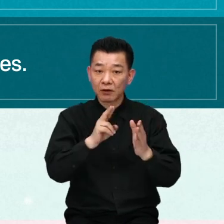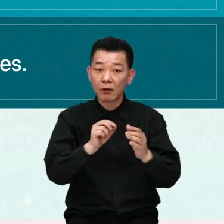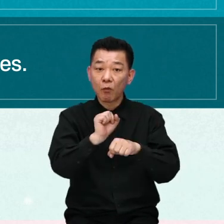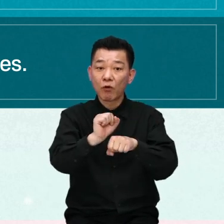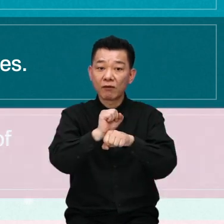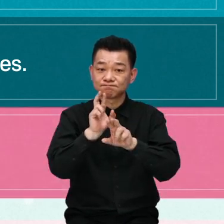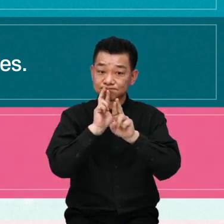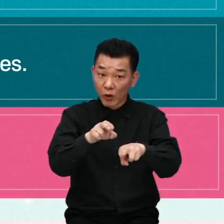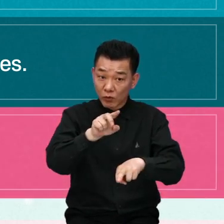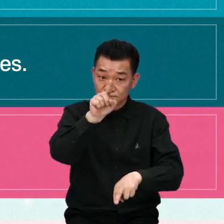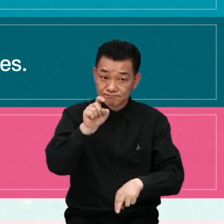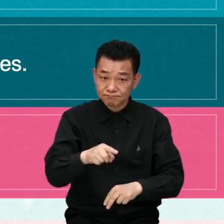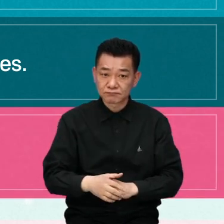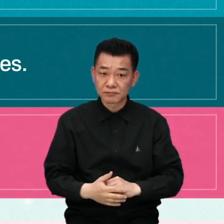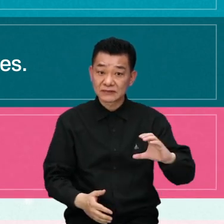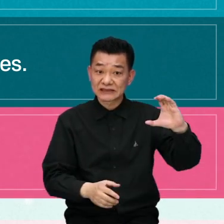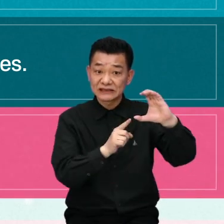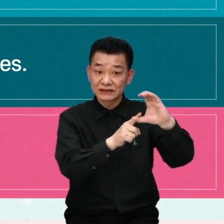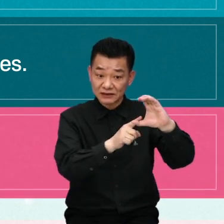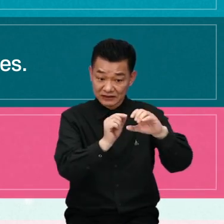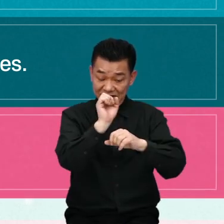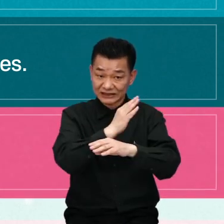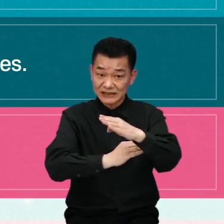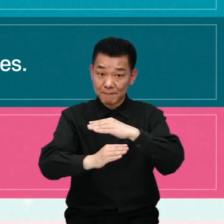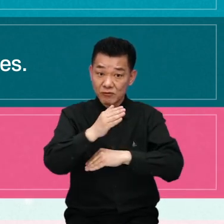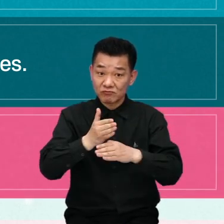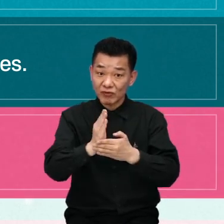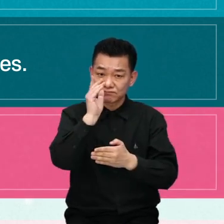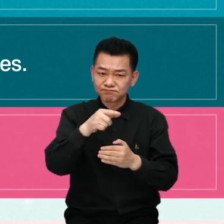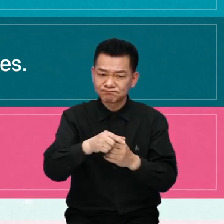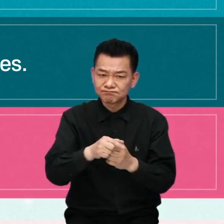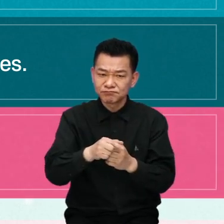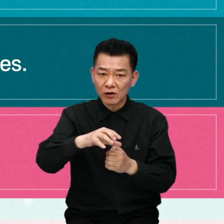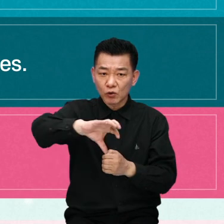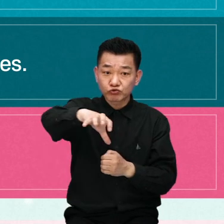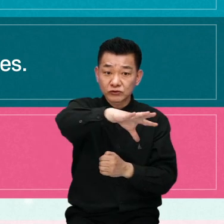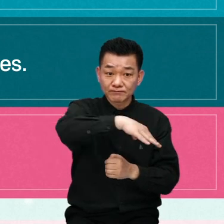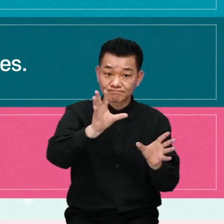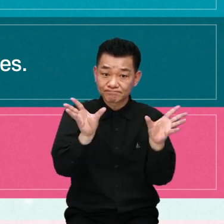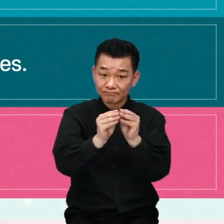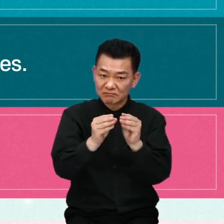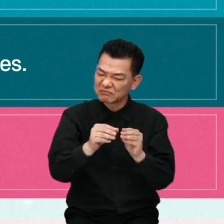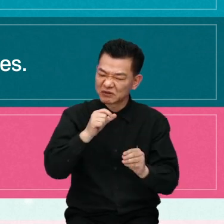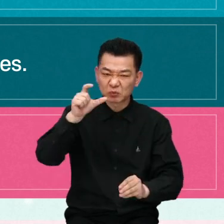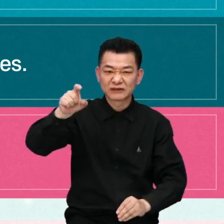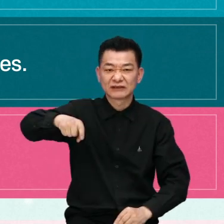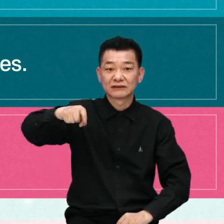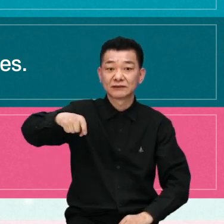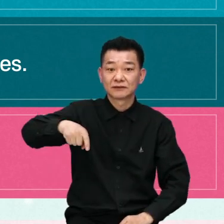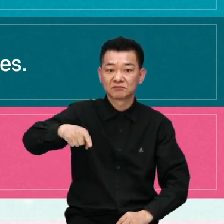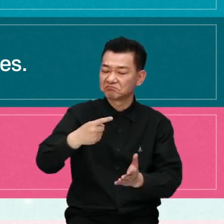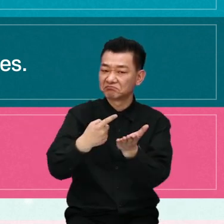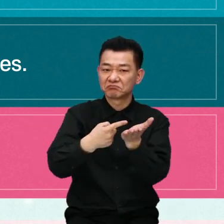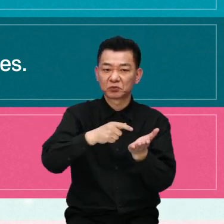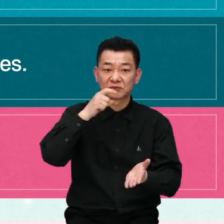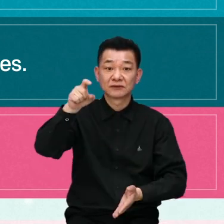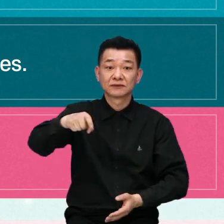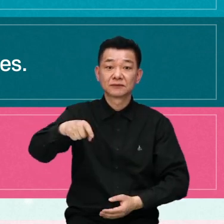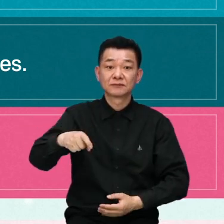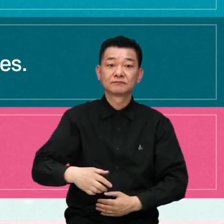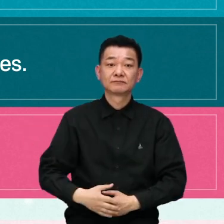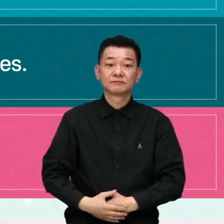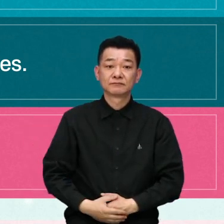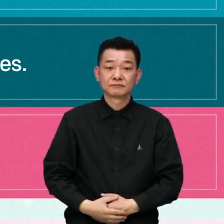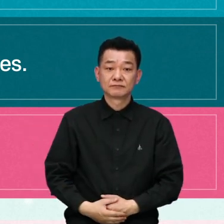activities. C. The Conference of States Parties for the enhancement of the rights of persons with disabilities is not